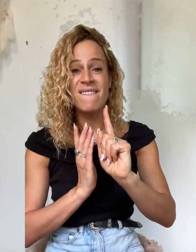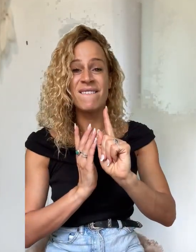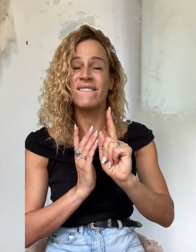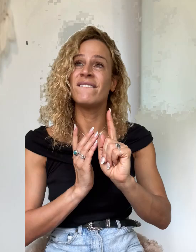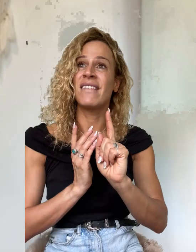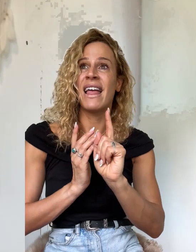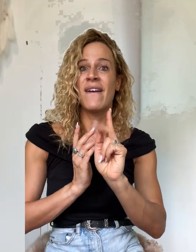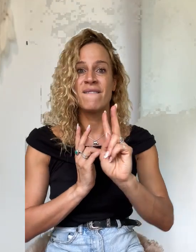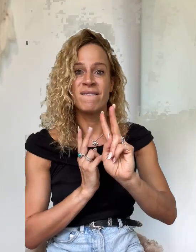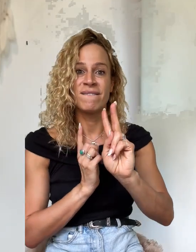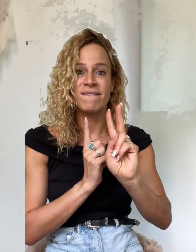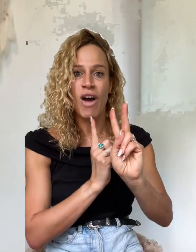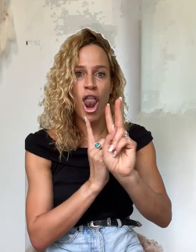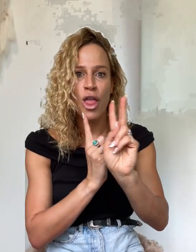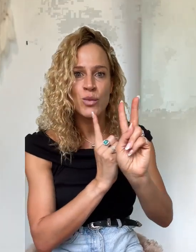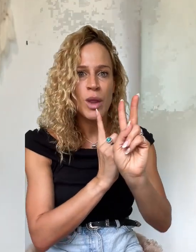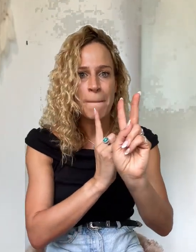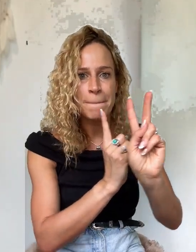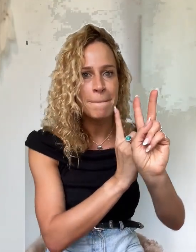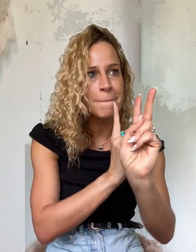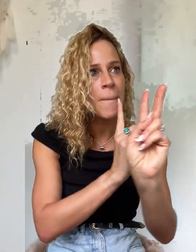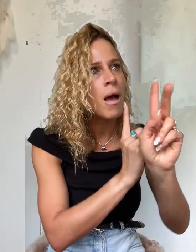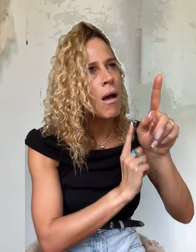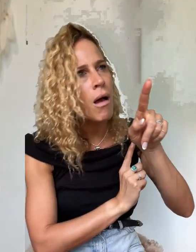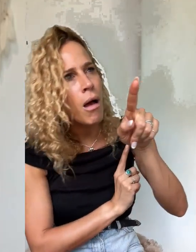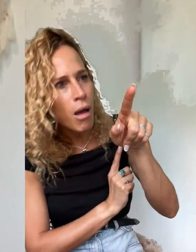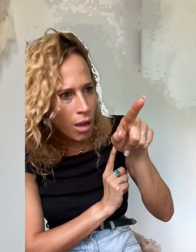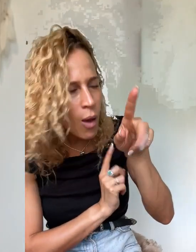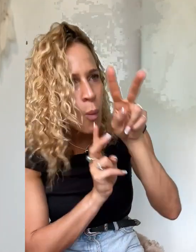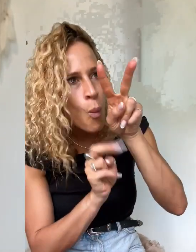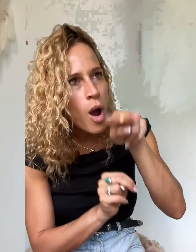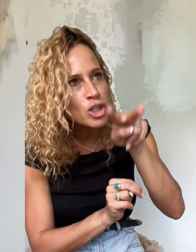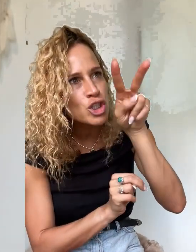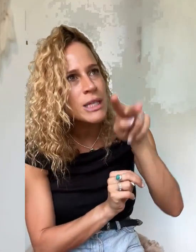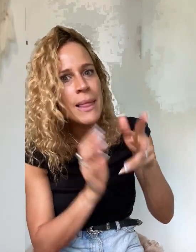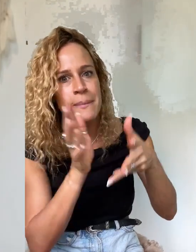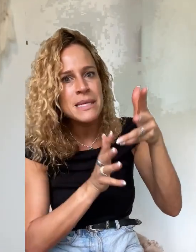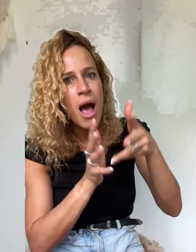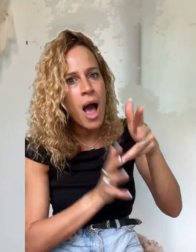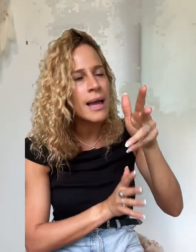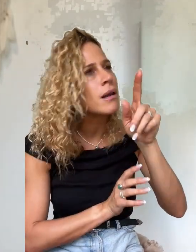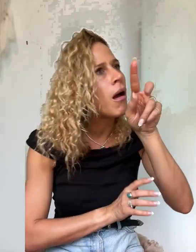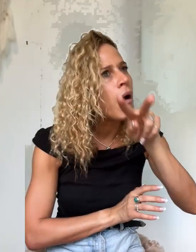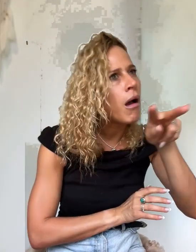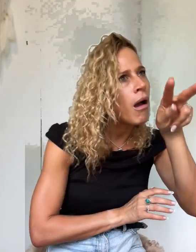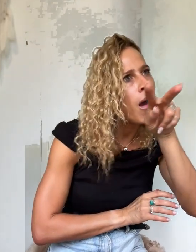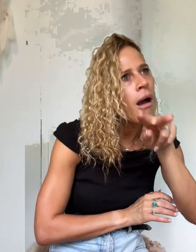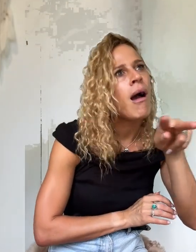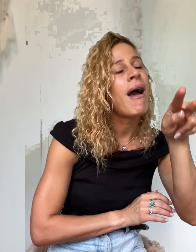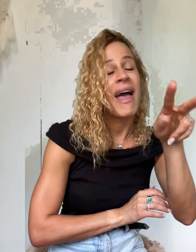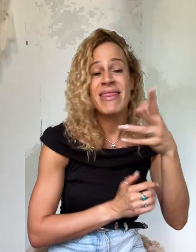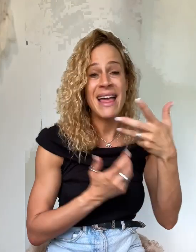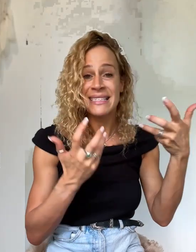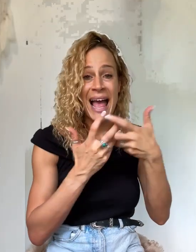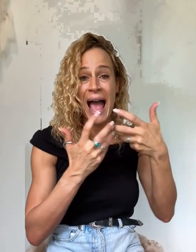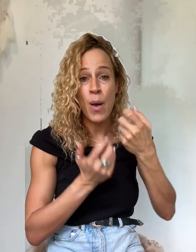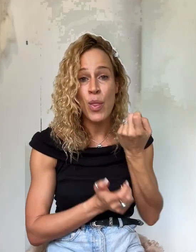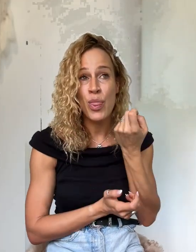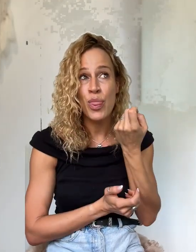literally followed them around Crufts going, I could do that. I could do that. And that's